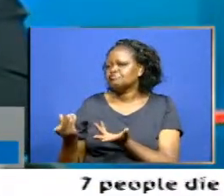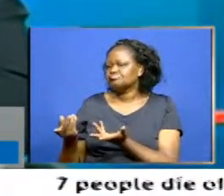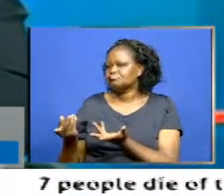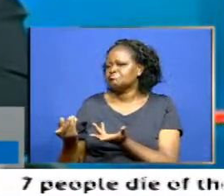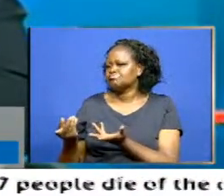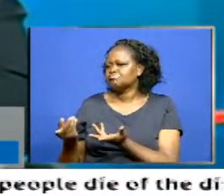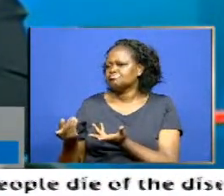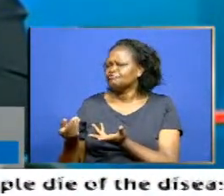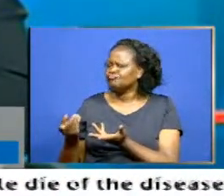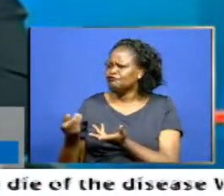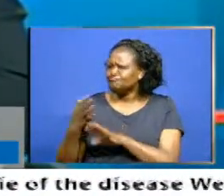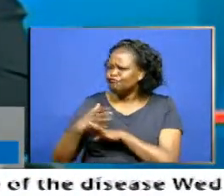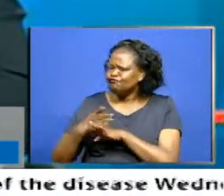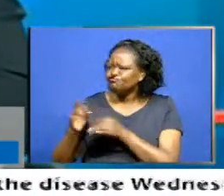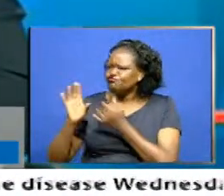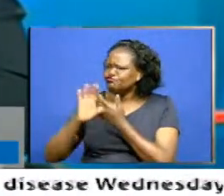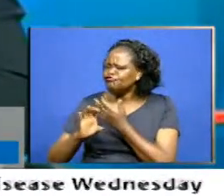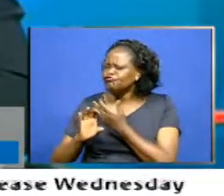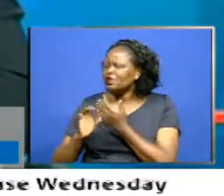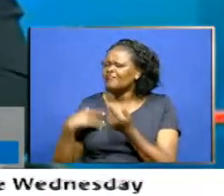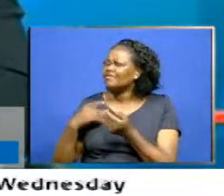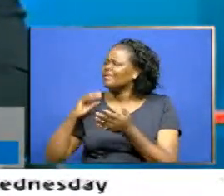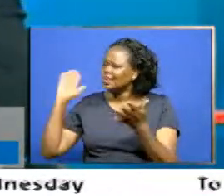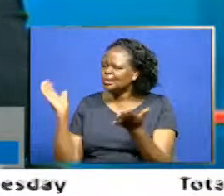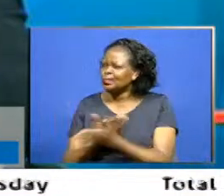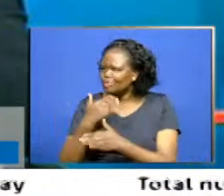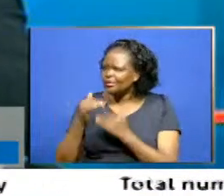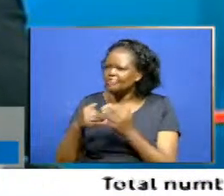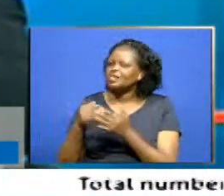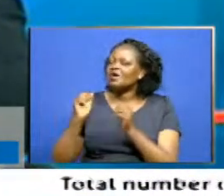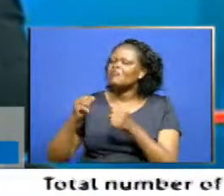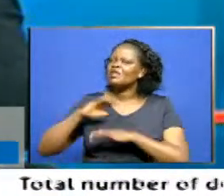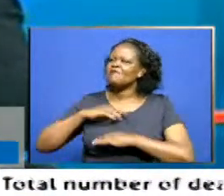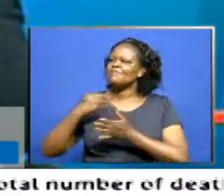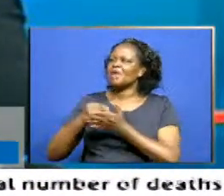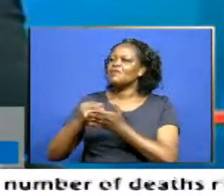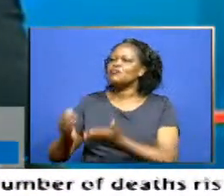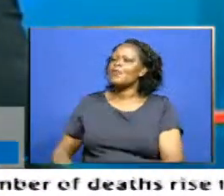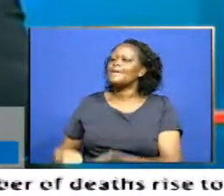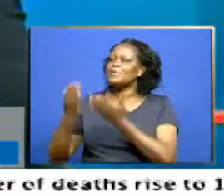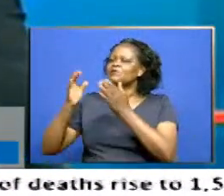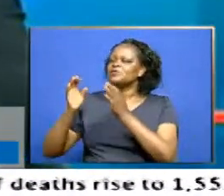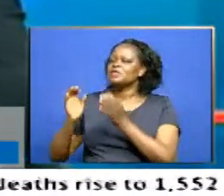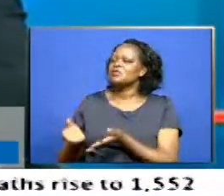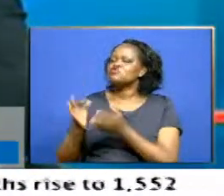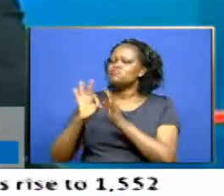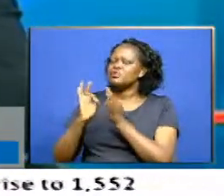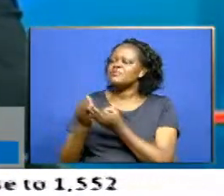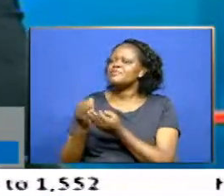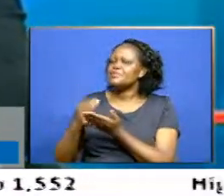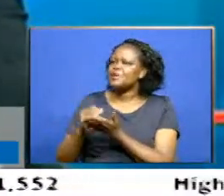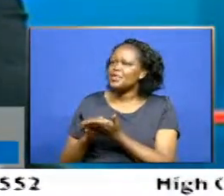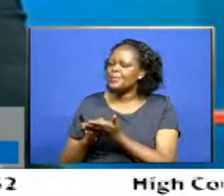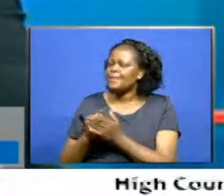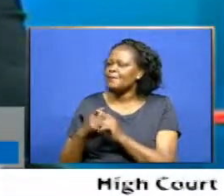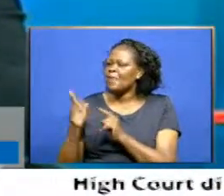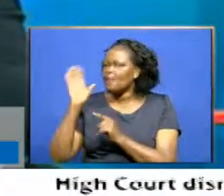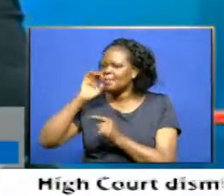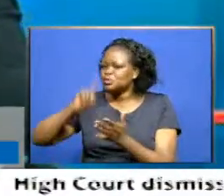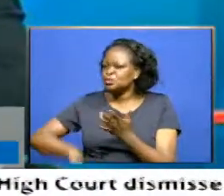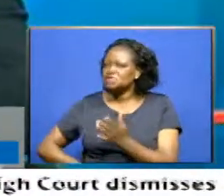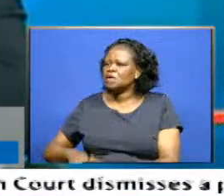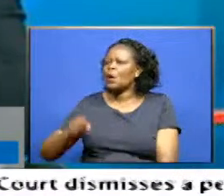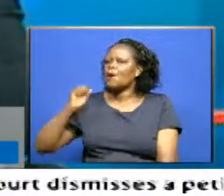those leakages, we have enough resources to actually scale up the Inua Jamii program at scale. What we don't have is the political